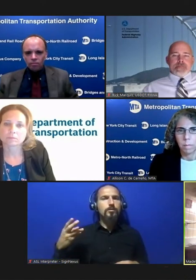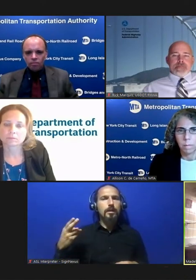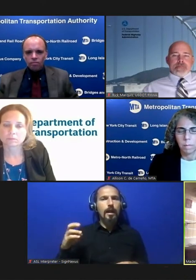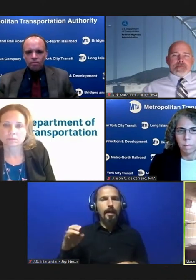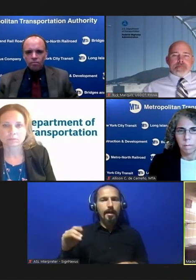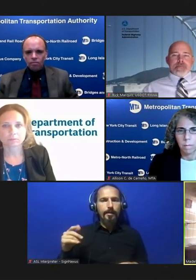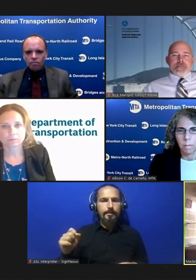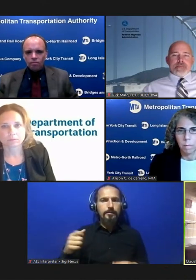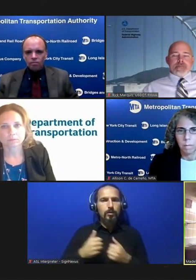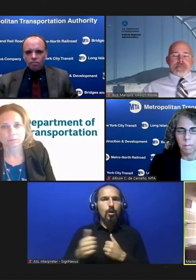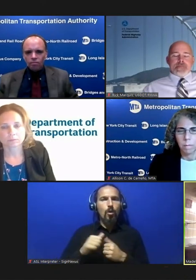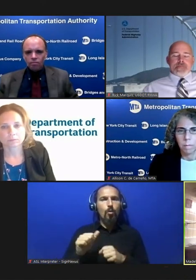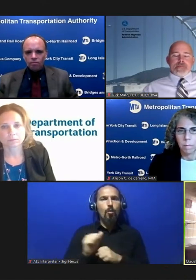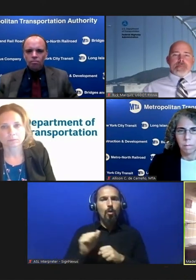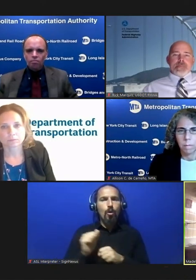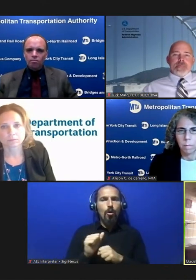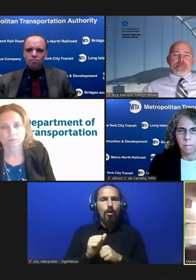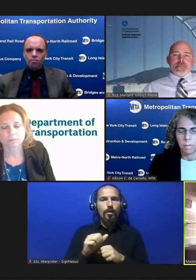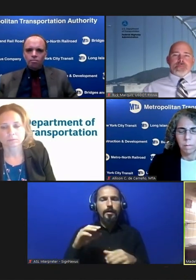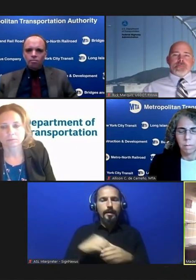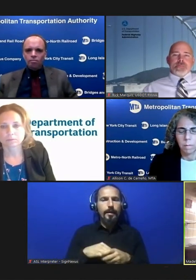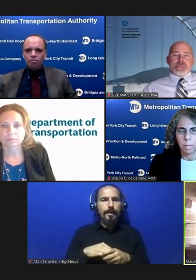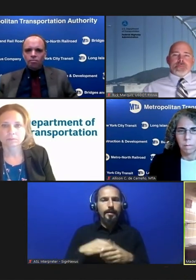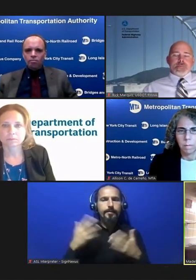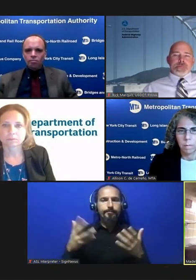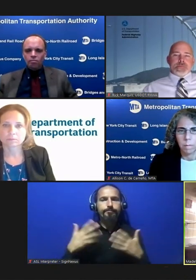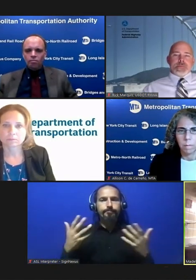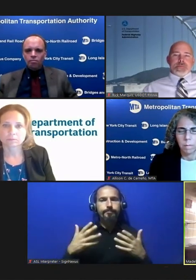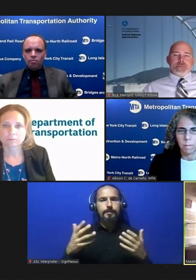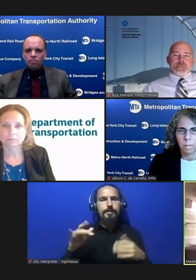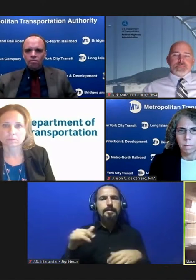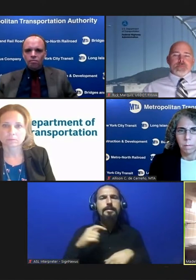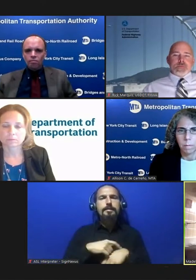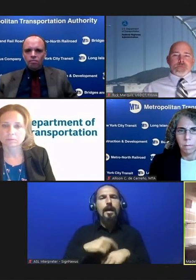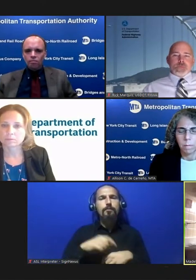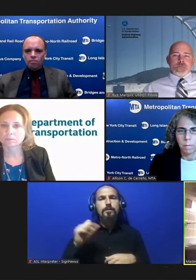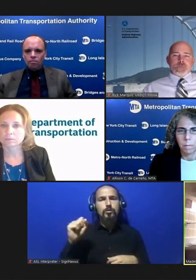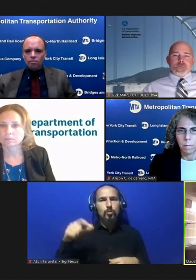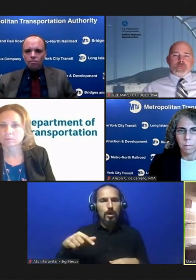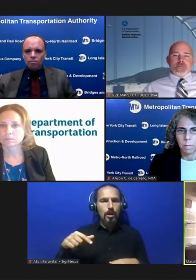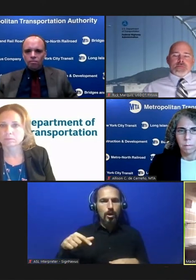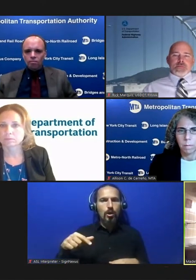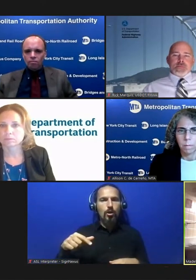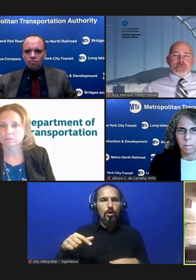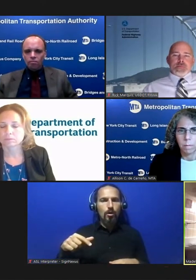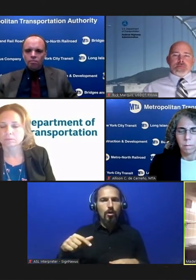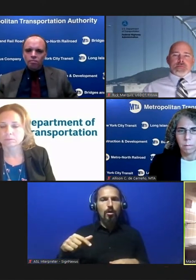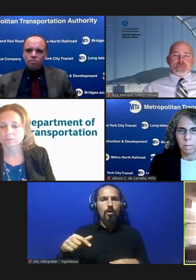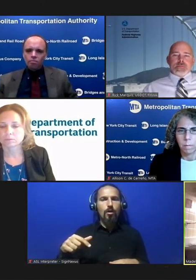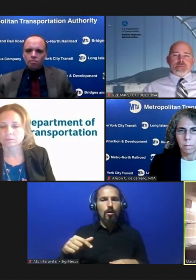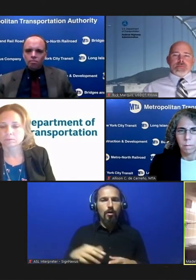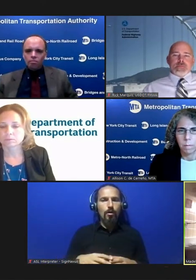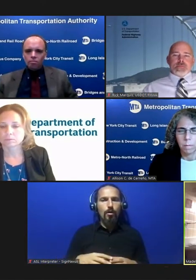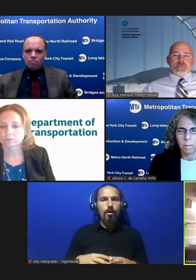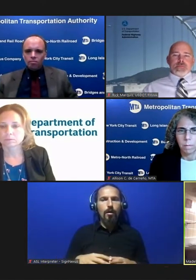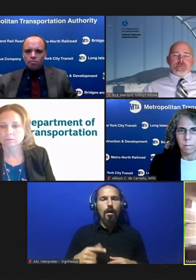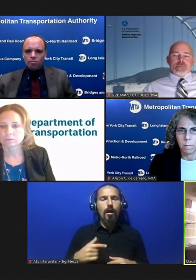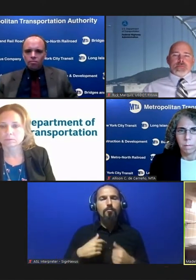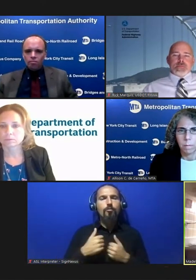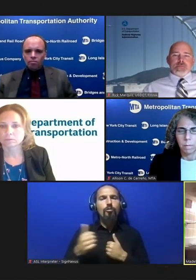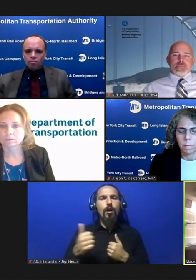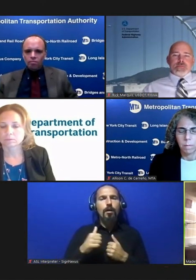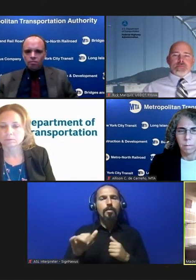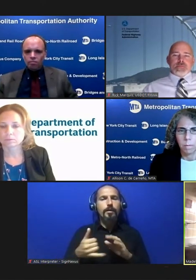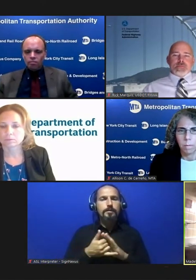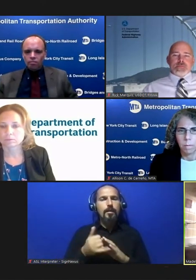uh commute to work in the uh by times square um i have been riding the subway pretty